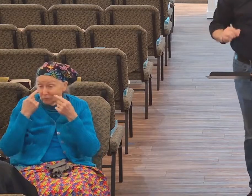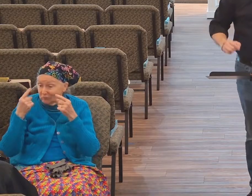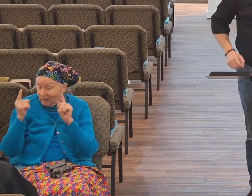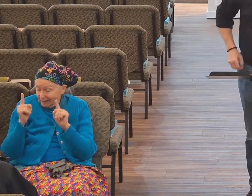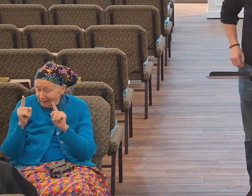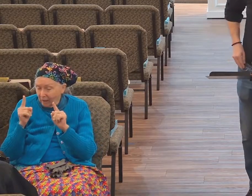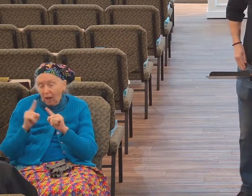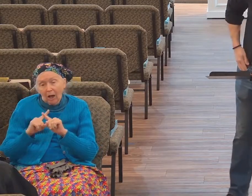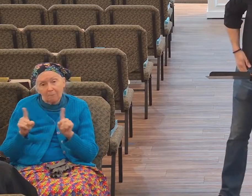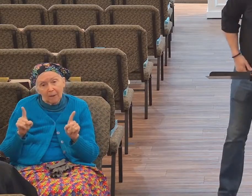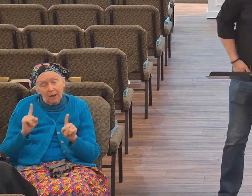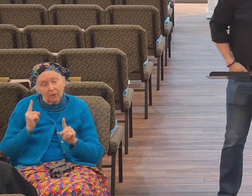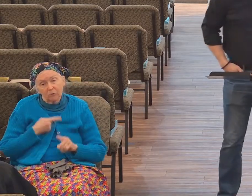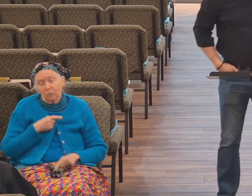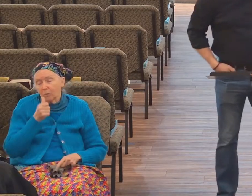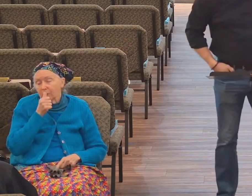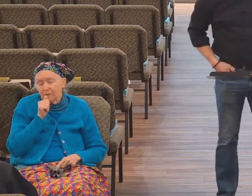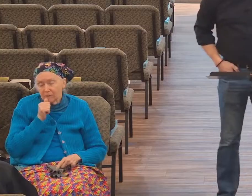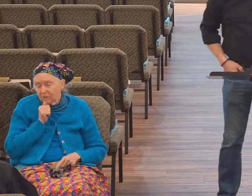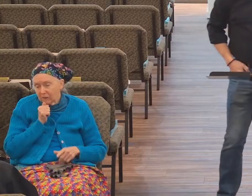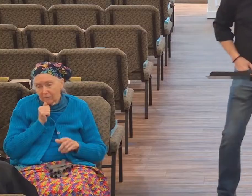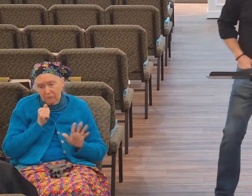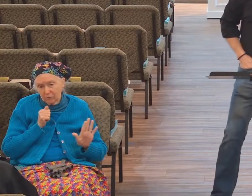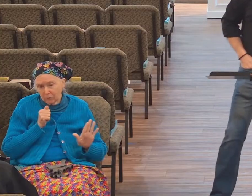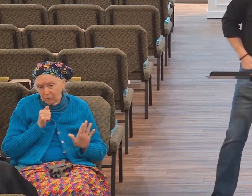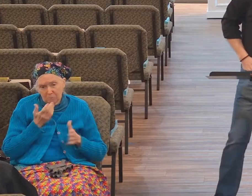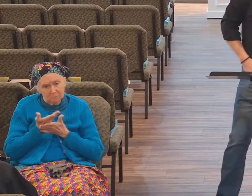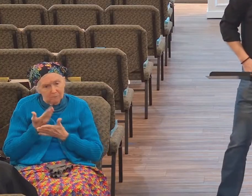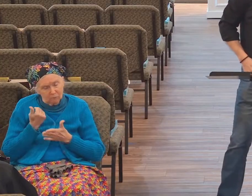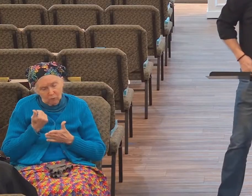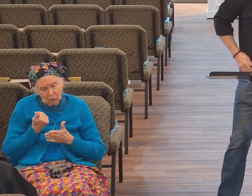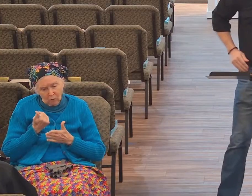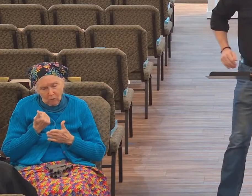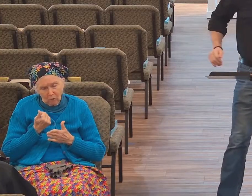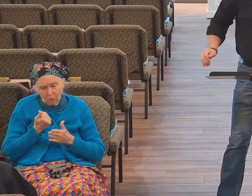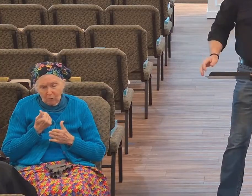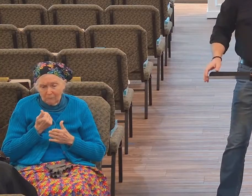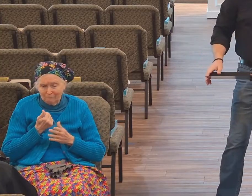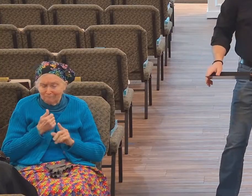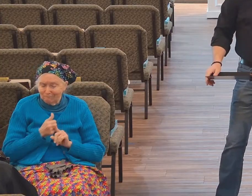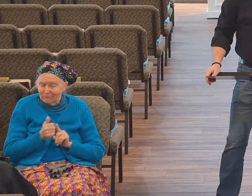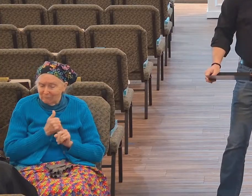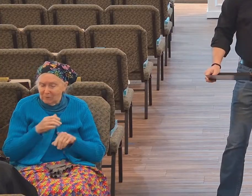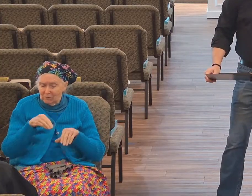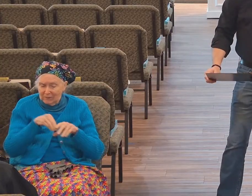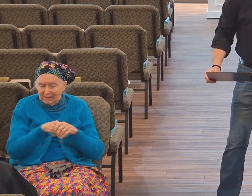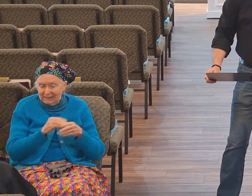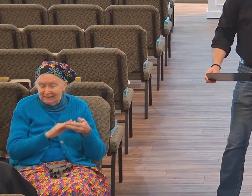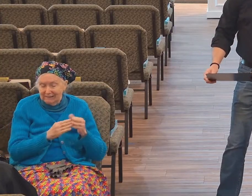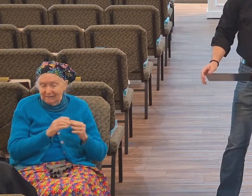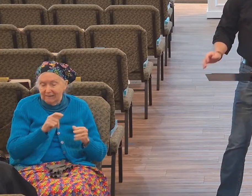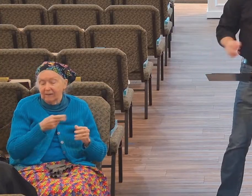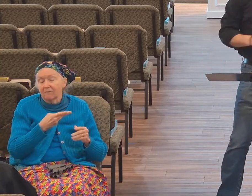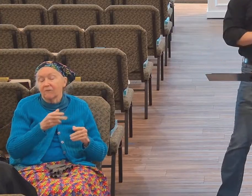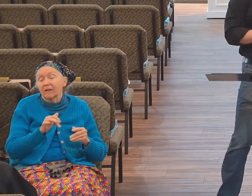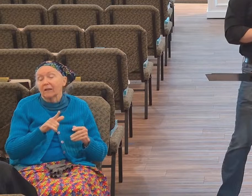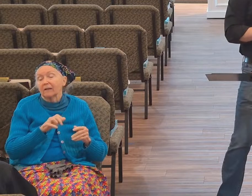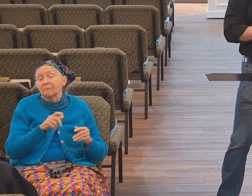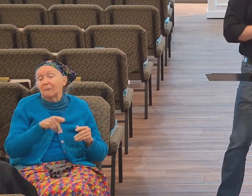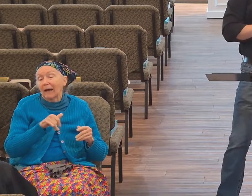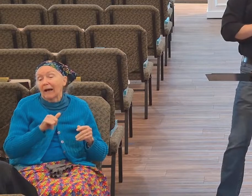we suffered earlier and were mistreated in Philippi, as you know, we had the courage in our God to declare to you the gospel of